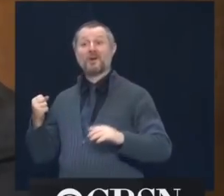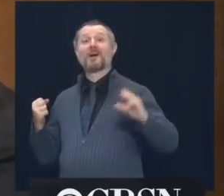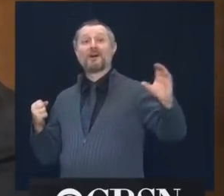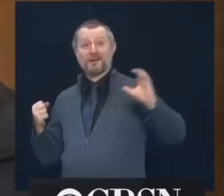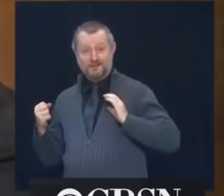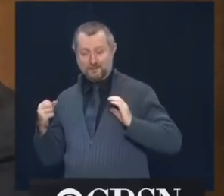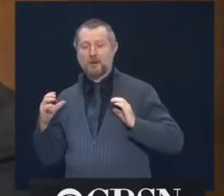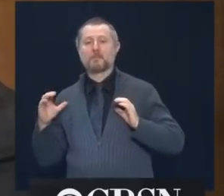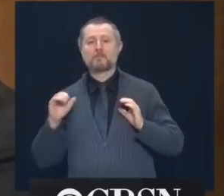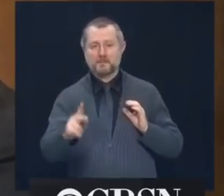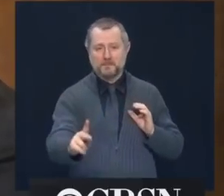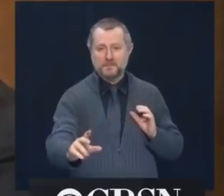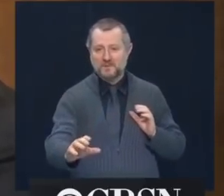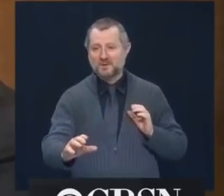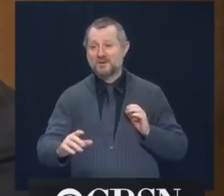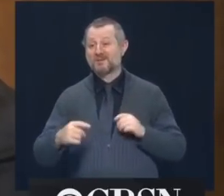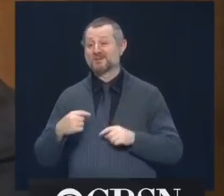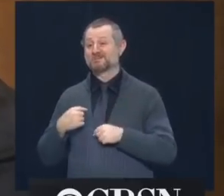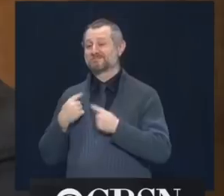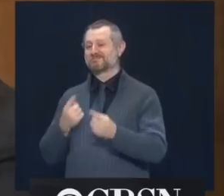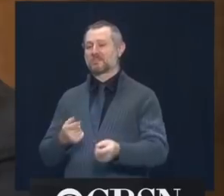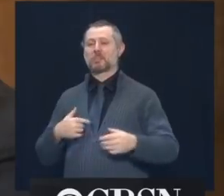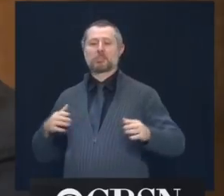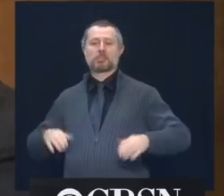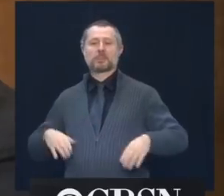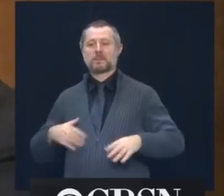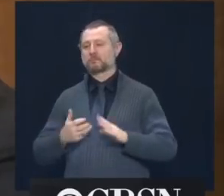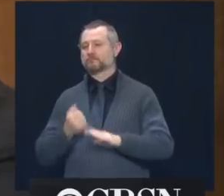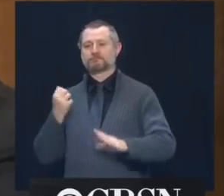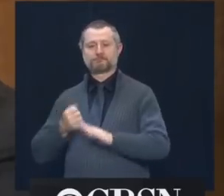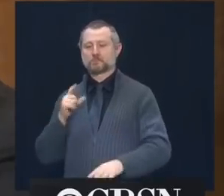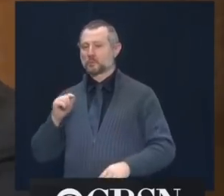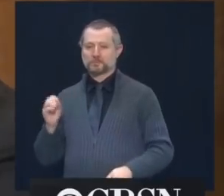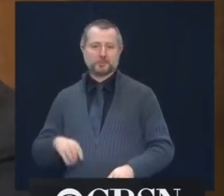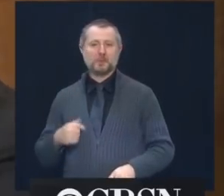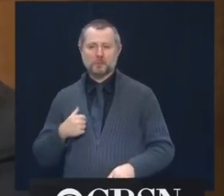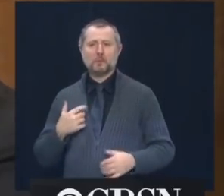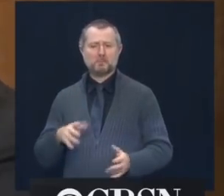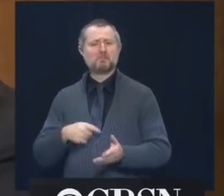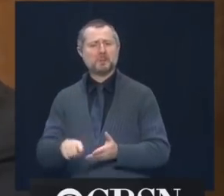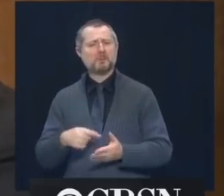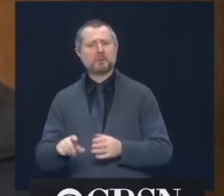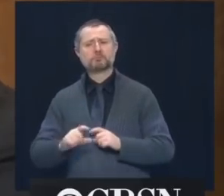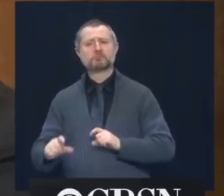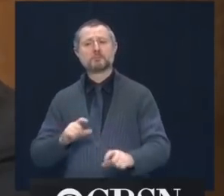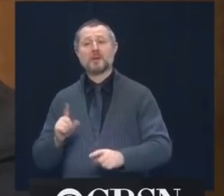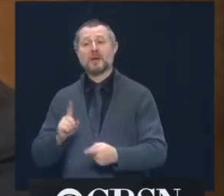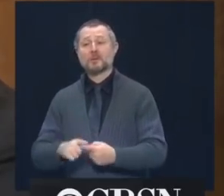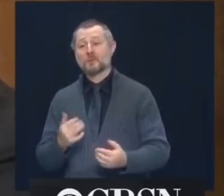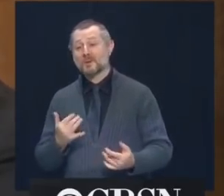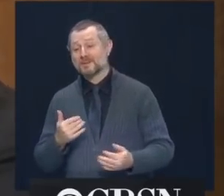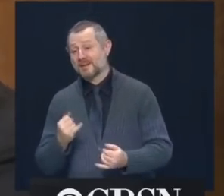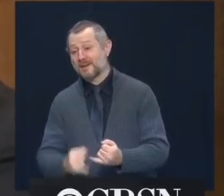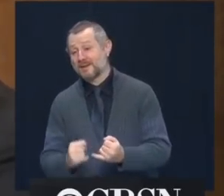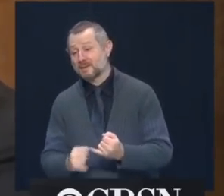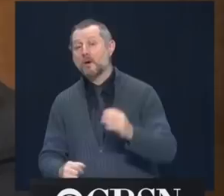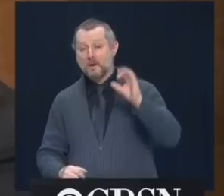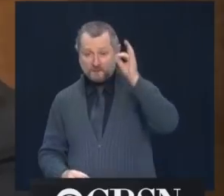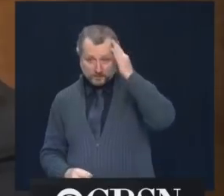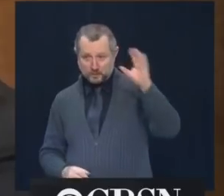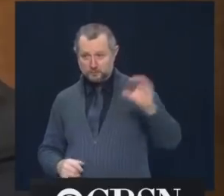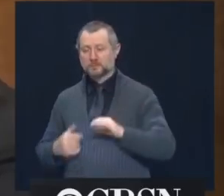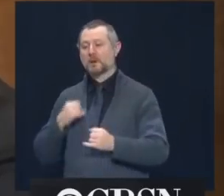20% from the school districts out of each payment. So we've been waiting till the end. There's no federal funding. then we withhold the 20%. But as